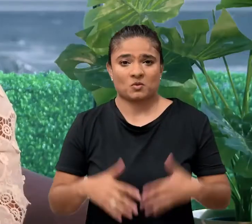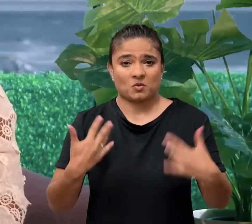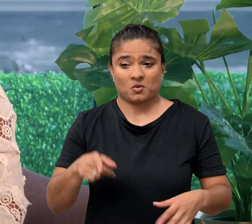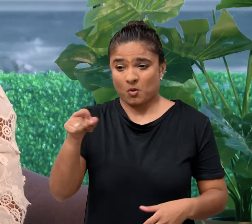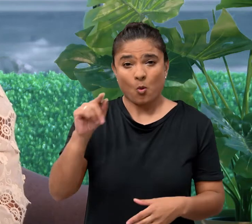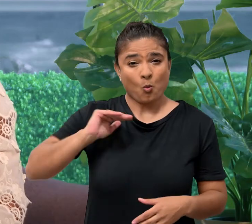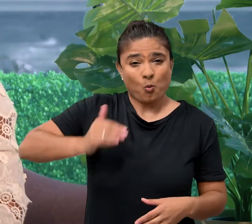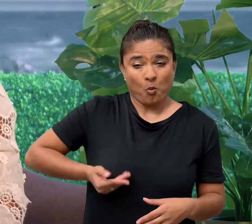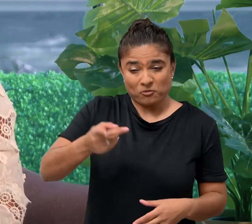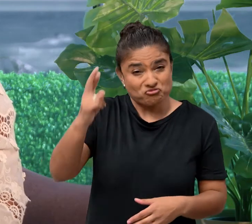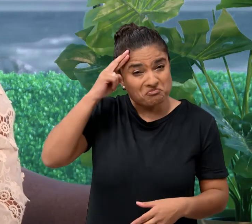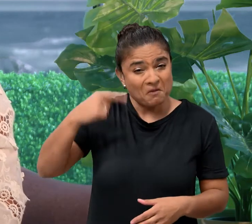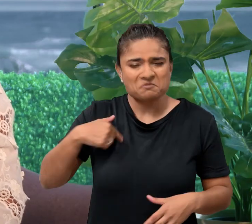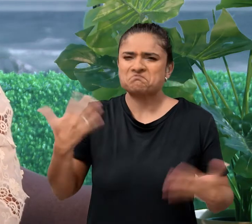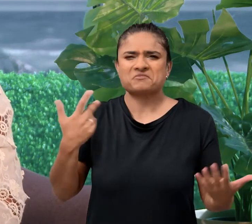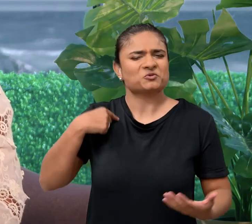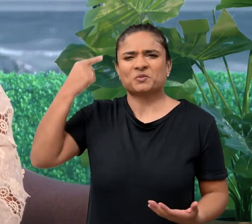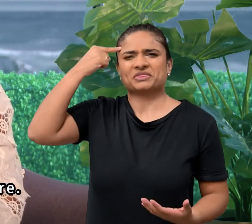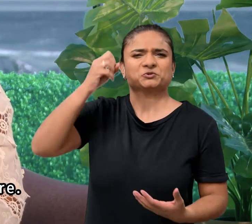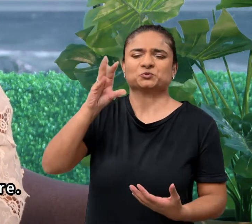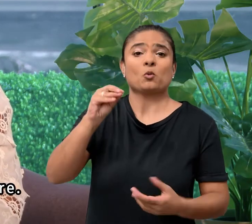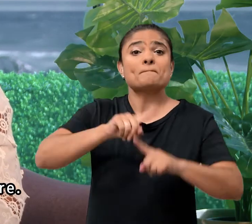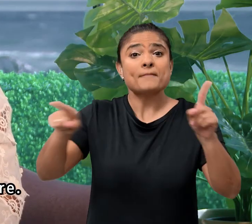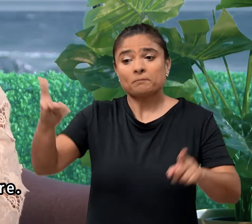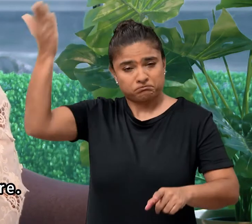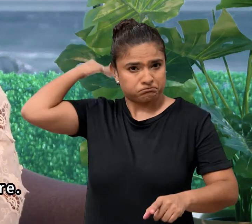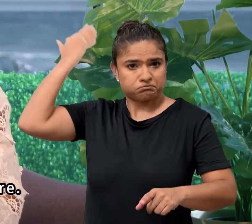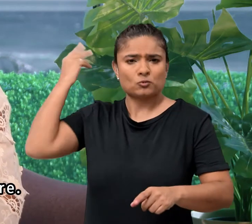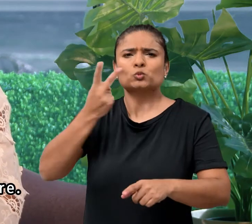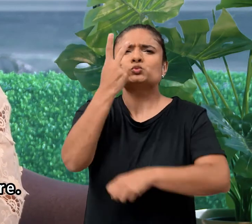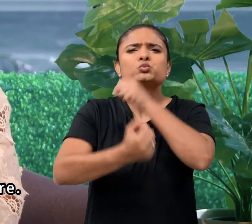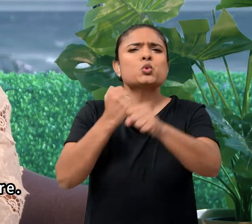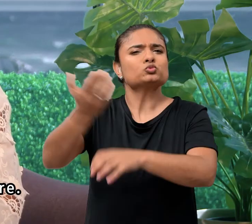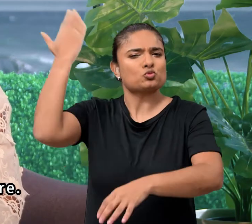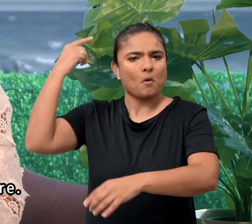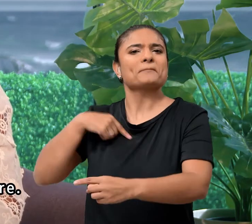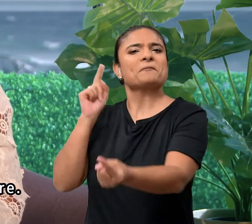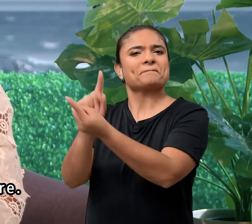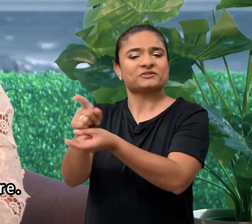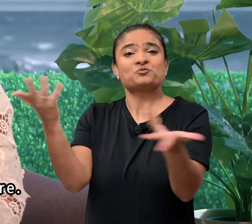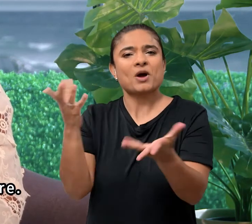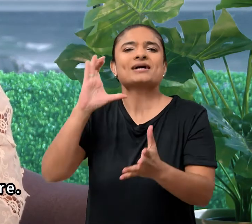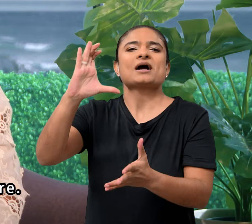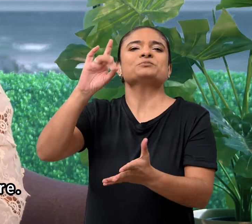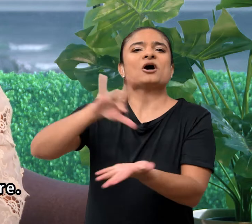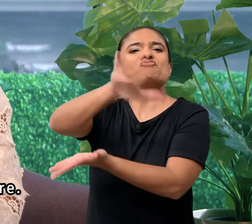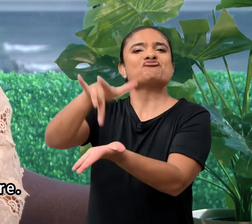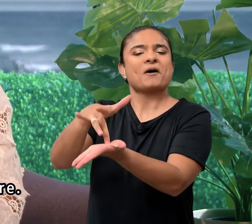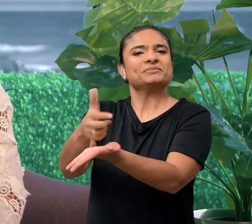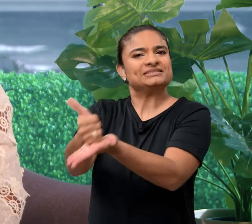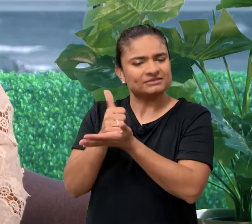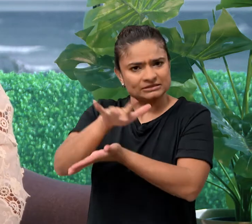Ek glo nie Dr. Whitehead sal my nog onthou nie, maar ek het haar 'n paar jaar gelede in die Kaapse Rehabilitasiesentrum